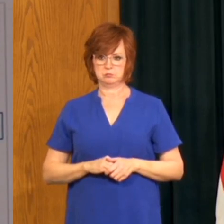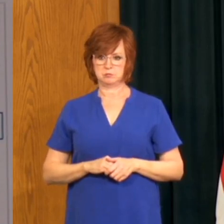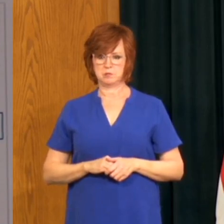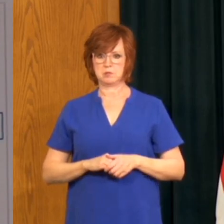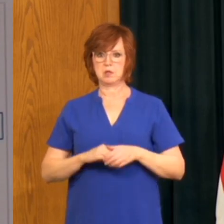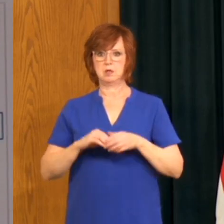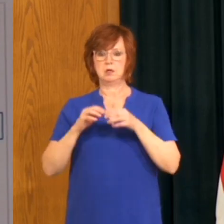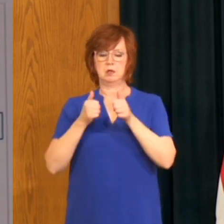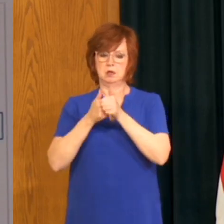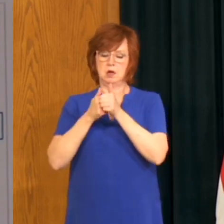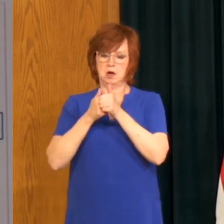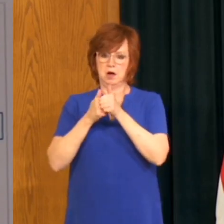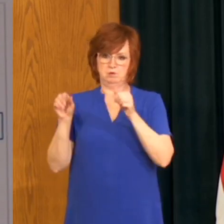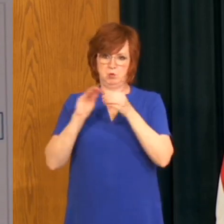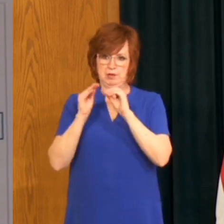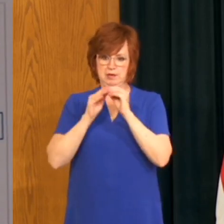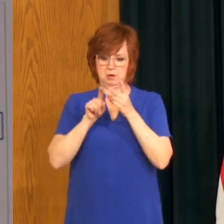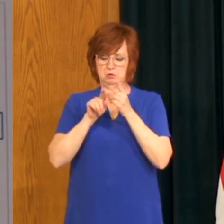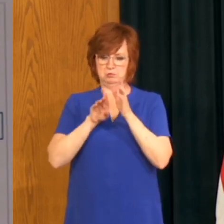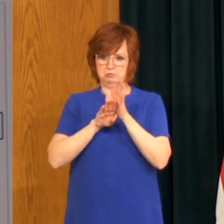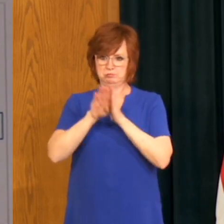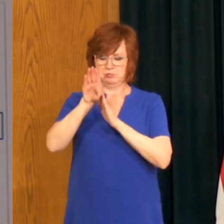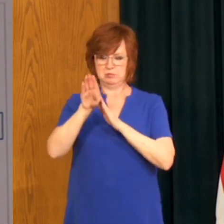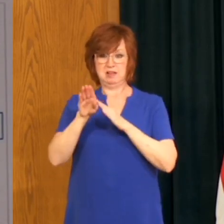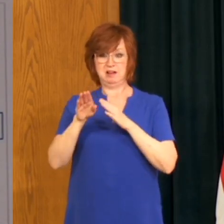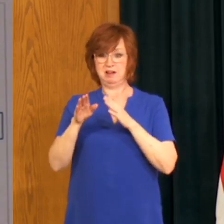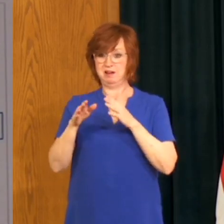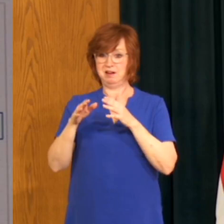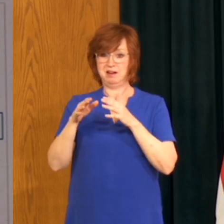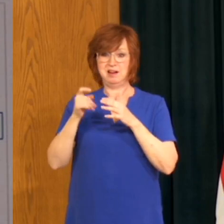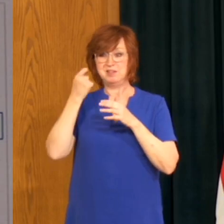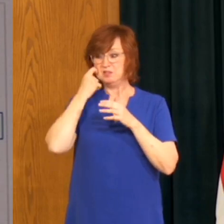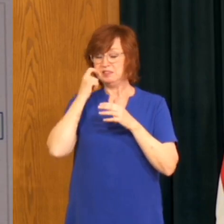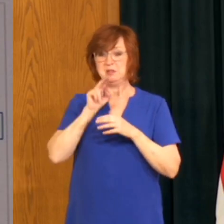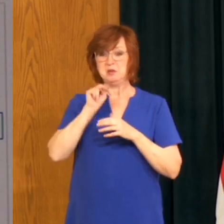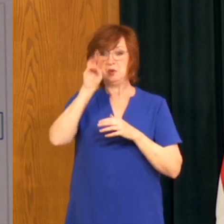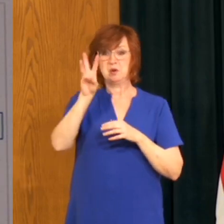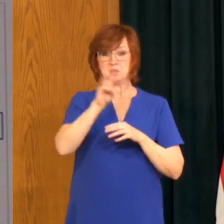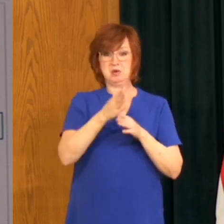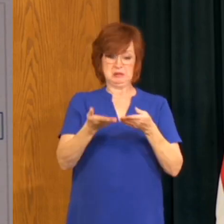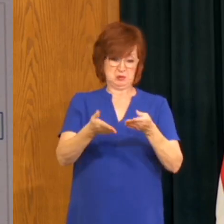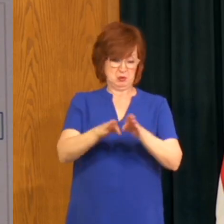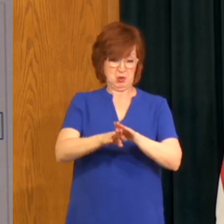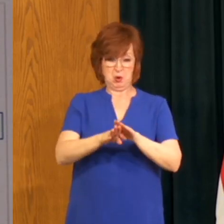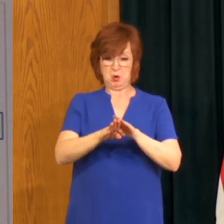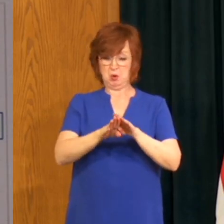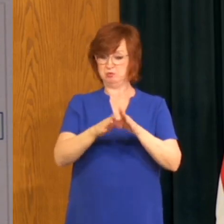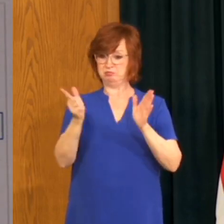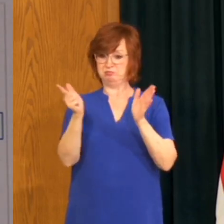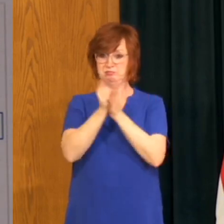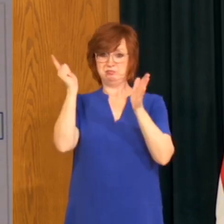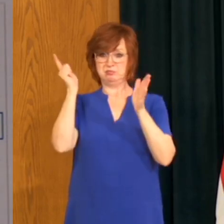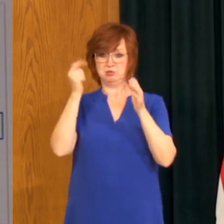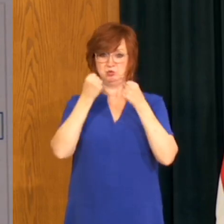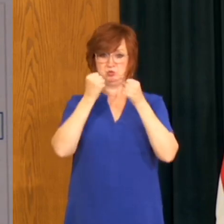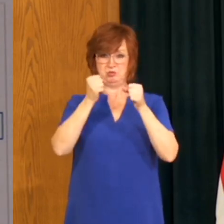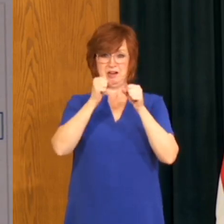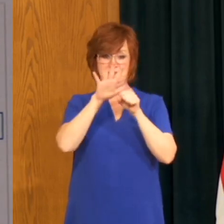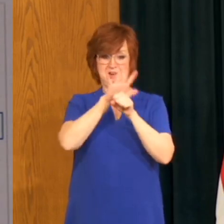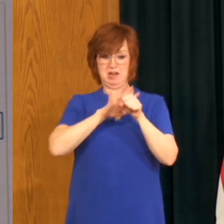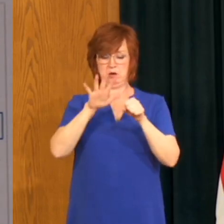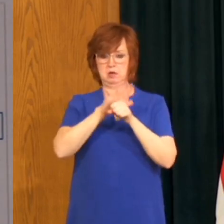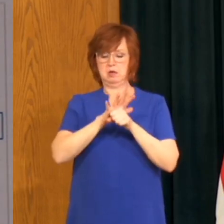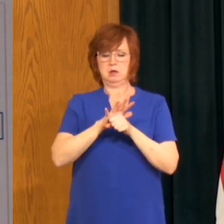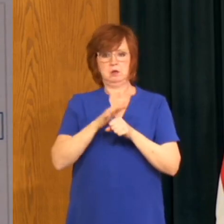to avoid as much as possible putting in broad restrictions and be more thoughtful about what are the settings in which transmission is